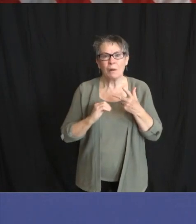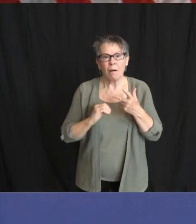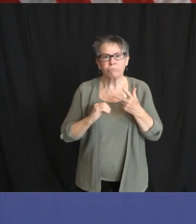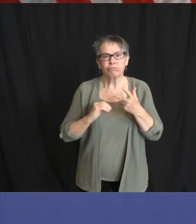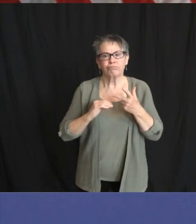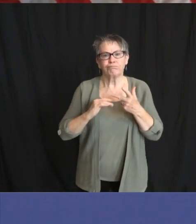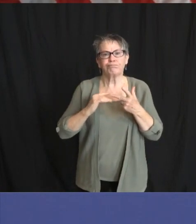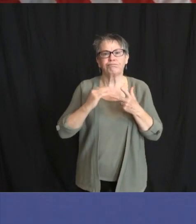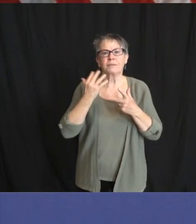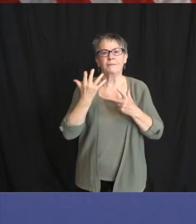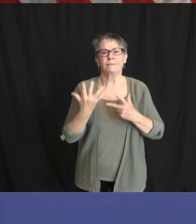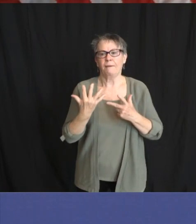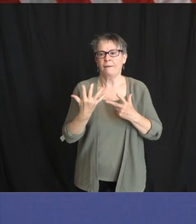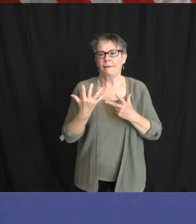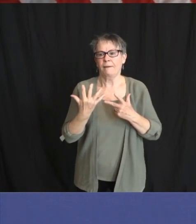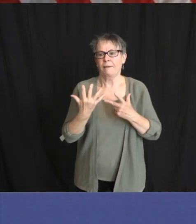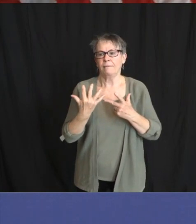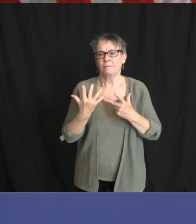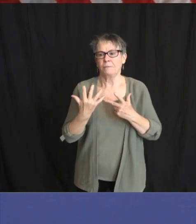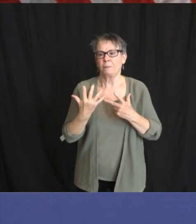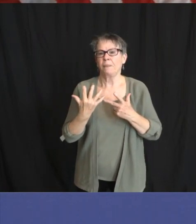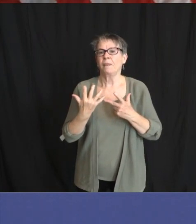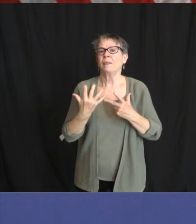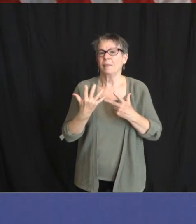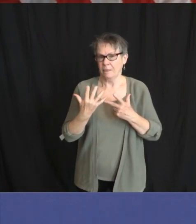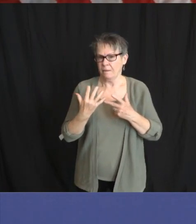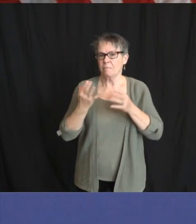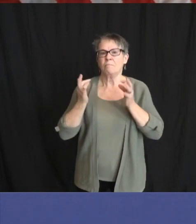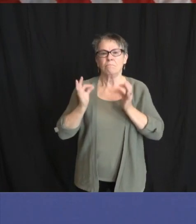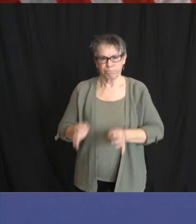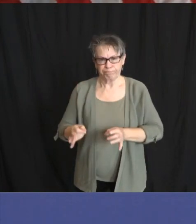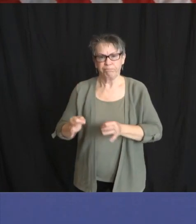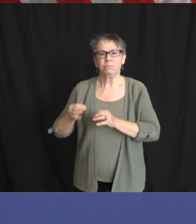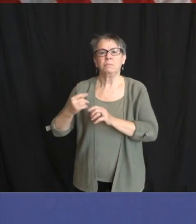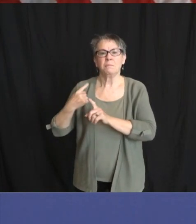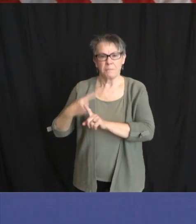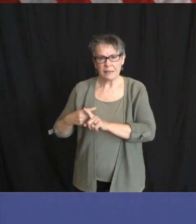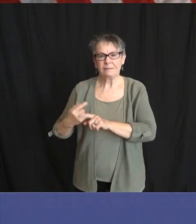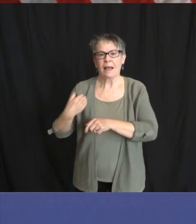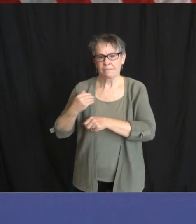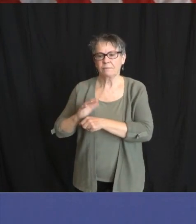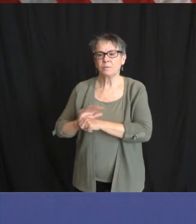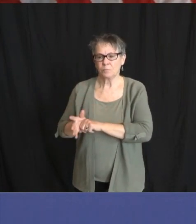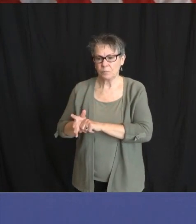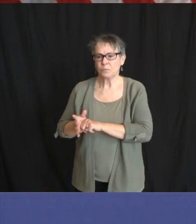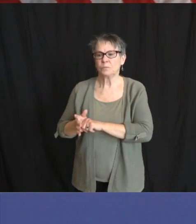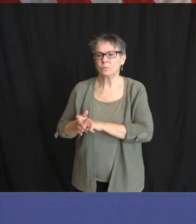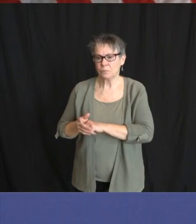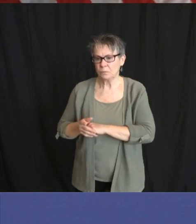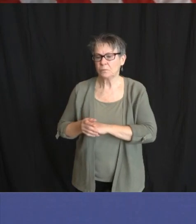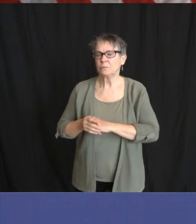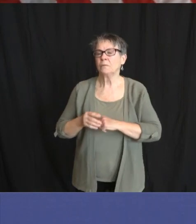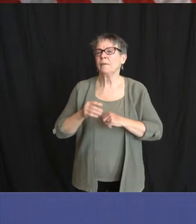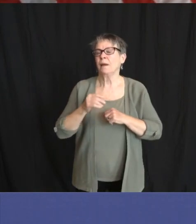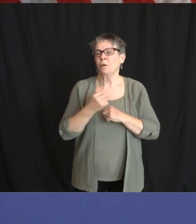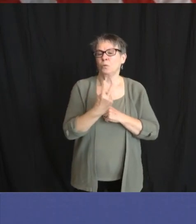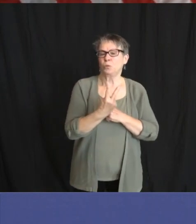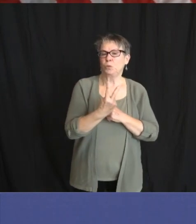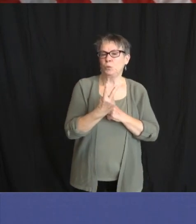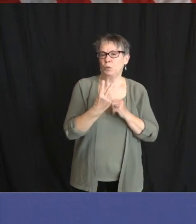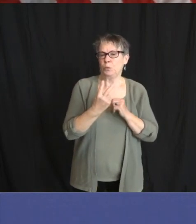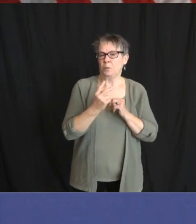2 folks pending and 2 hospitalized, and thank God at the moment, no deaths. We've got 1 confirmed case among